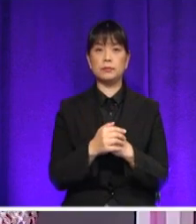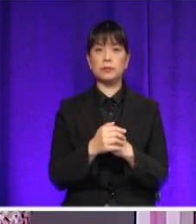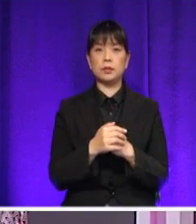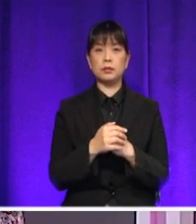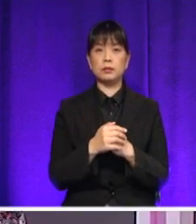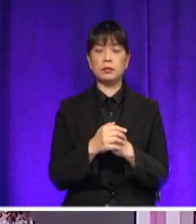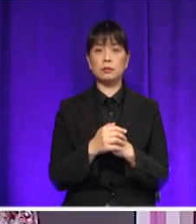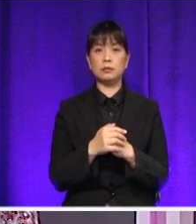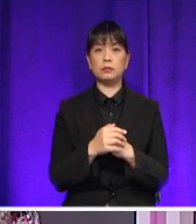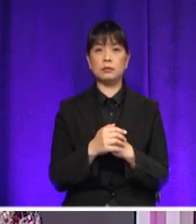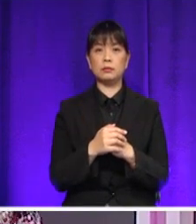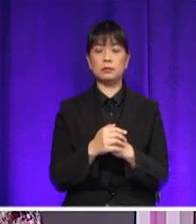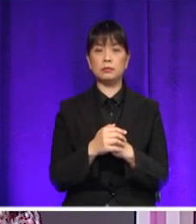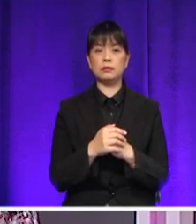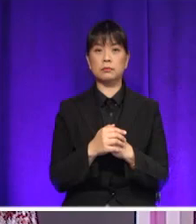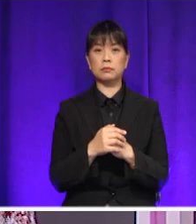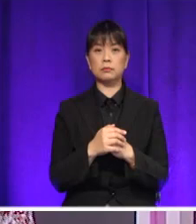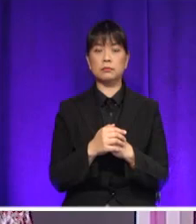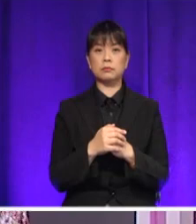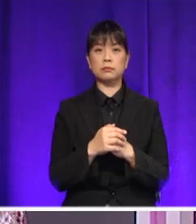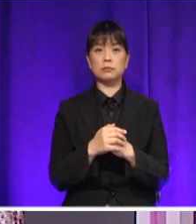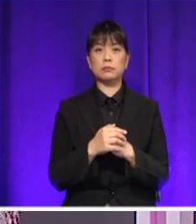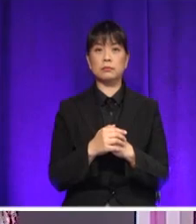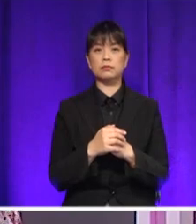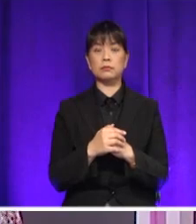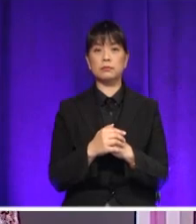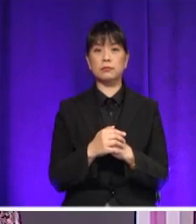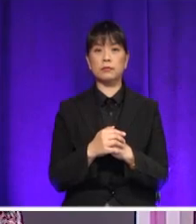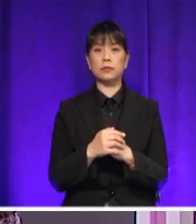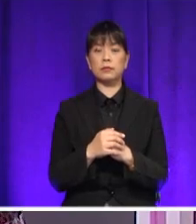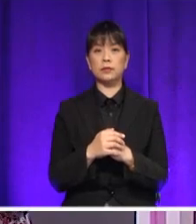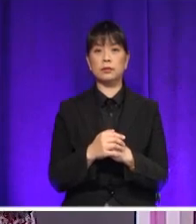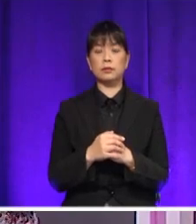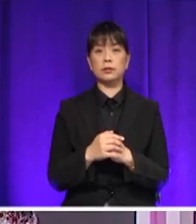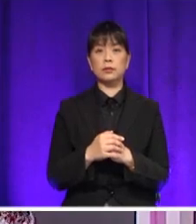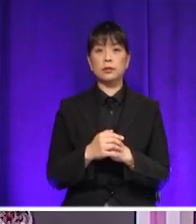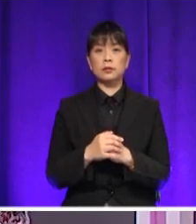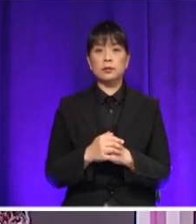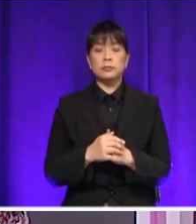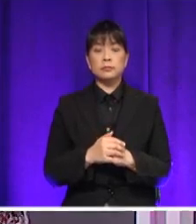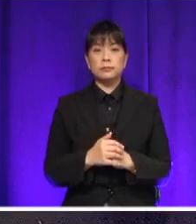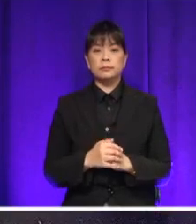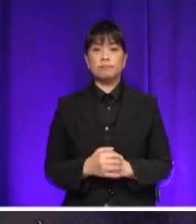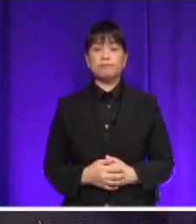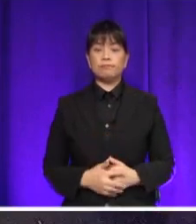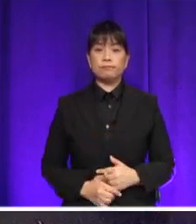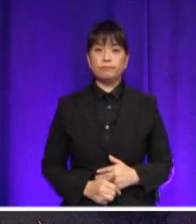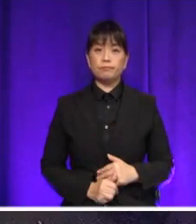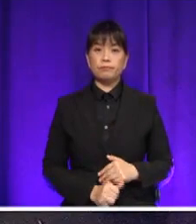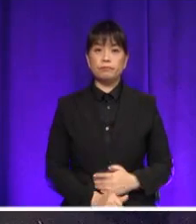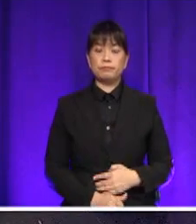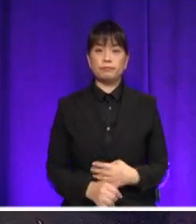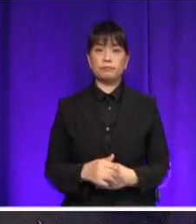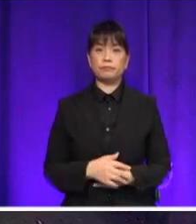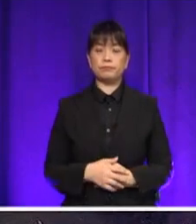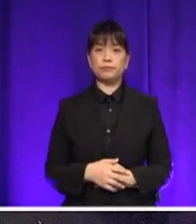better than taking care of your hygiene? It's essential. Yes, it is. Okay. All right, what about you, Srivasan and